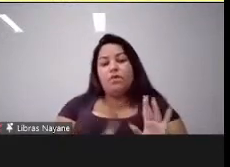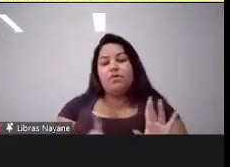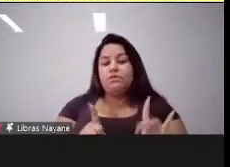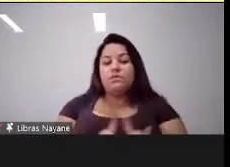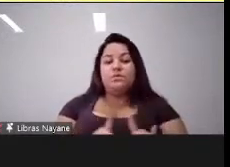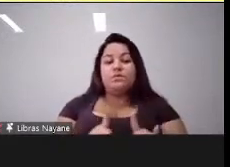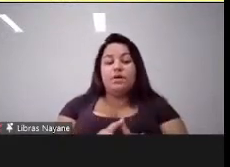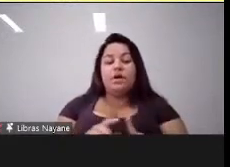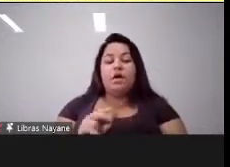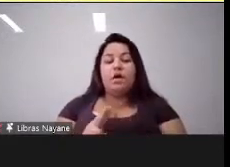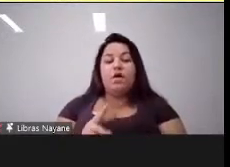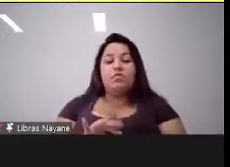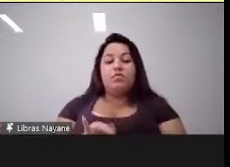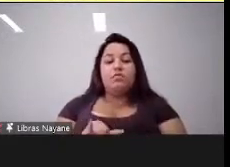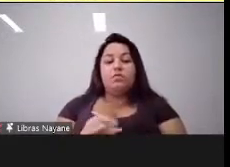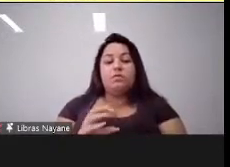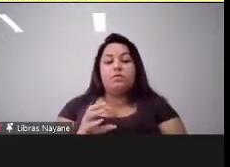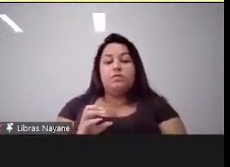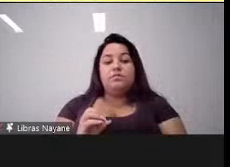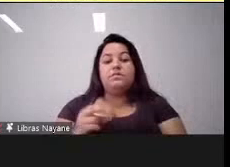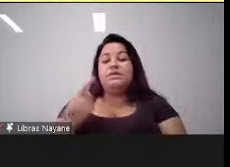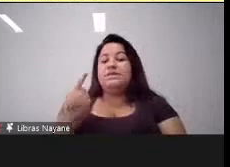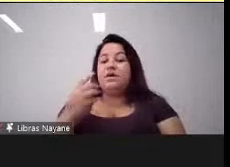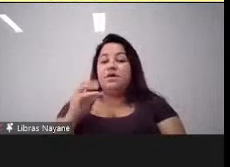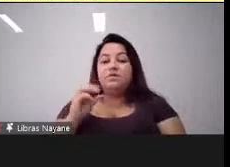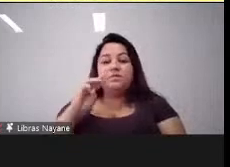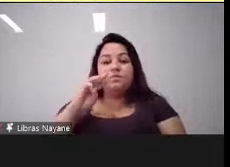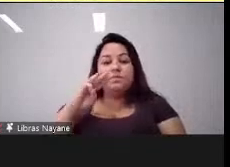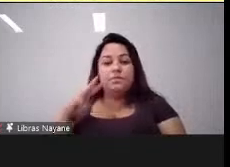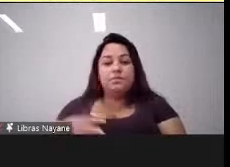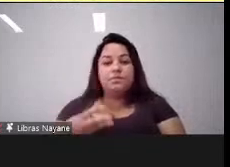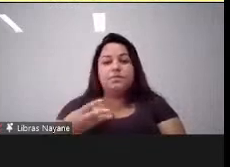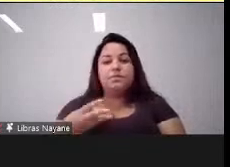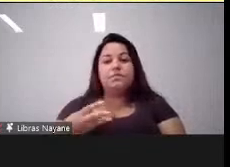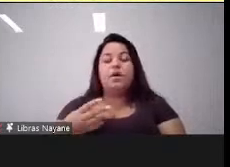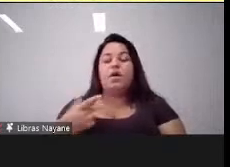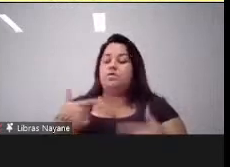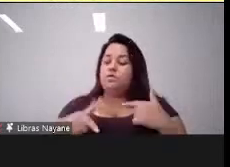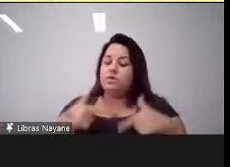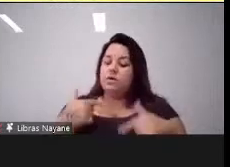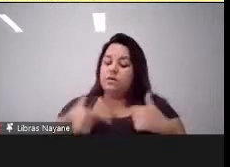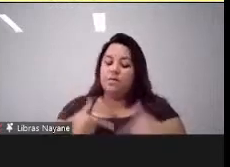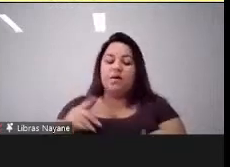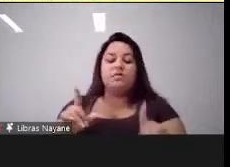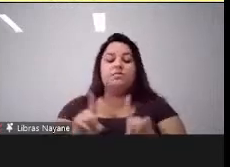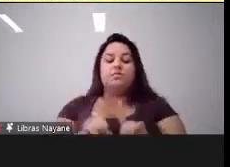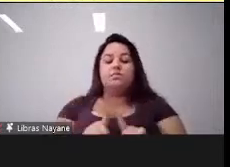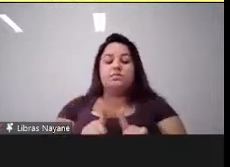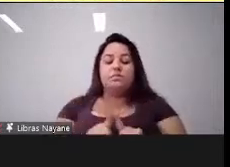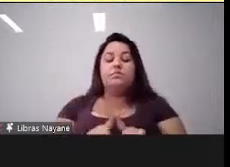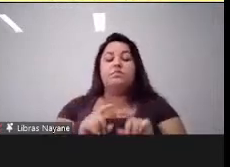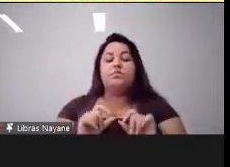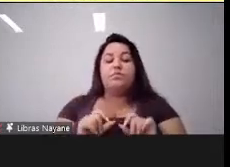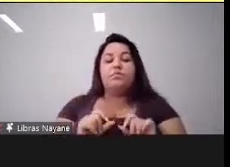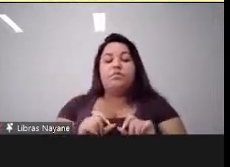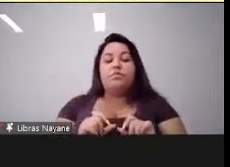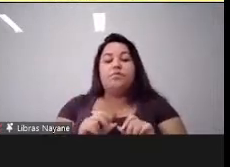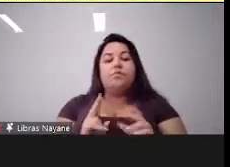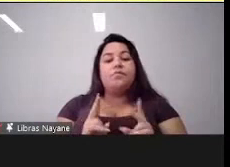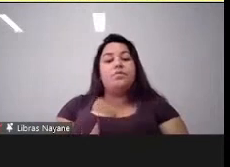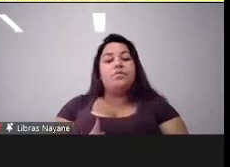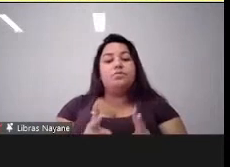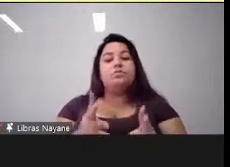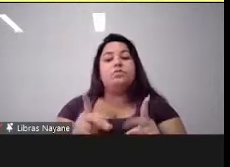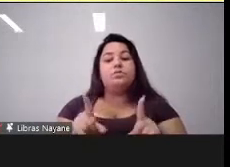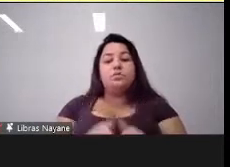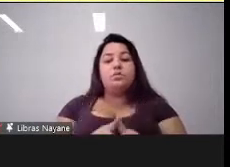have been newly enrolled into pensions and have stayed in pensions largely since that date. And this has led to a debate